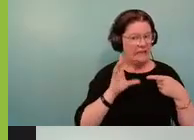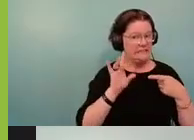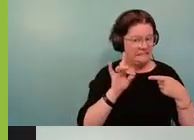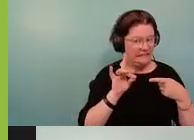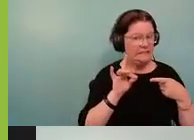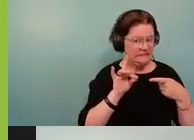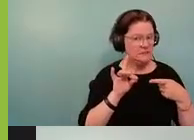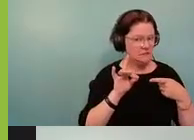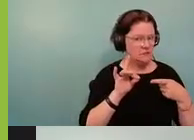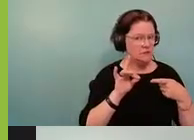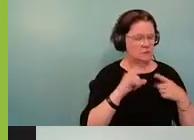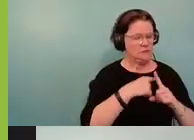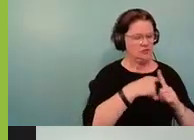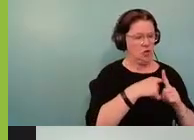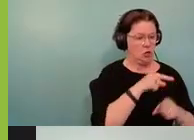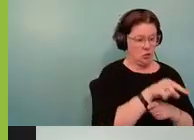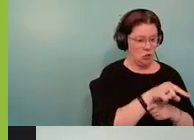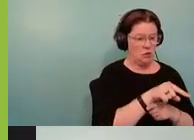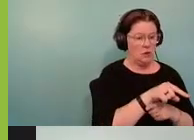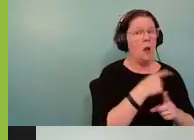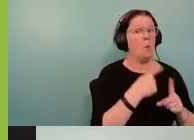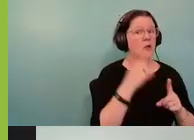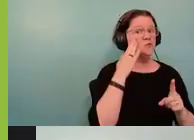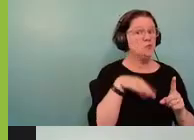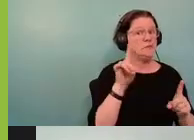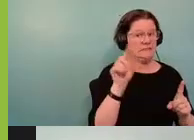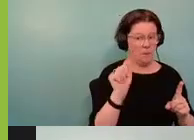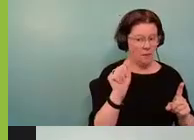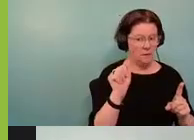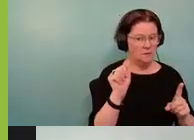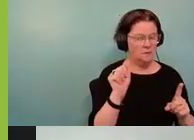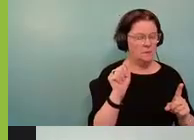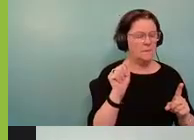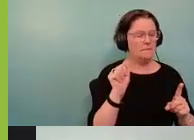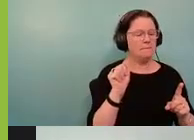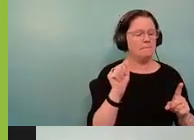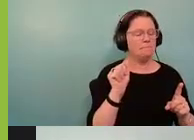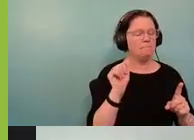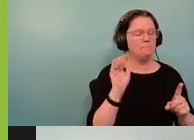but he definitely, knowing her disability and knowing